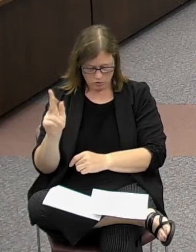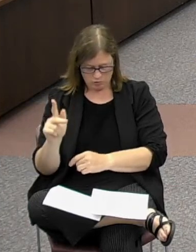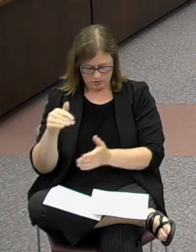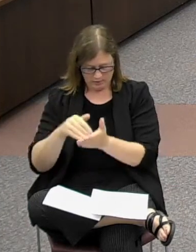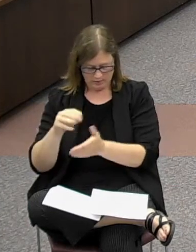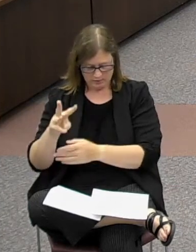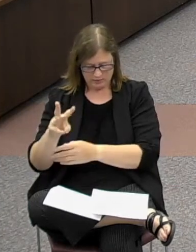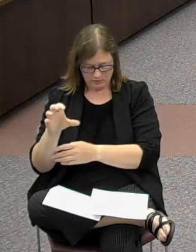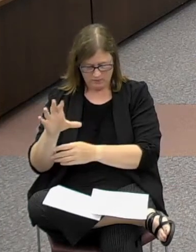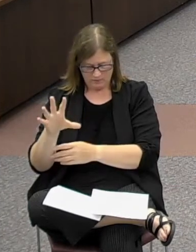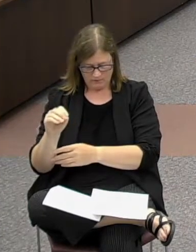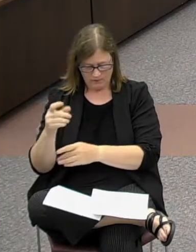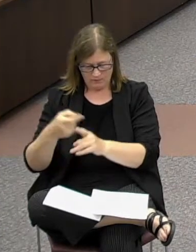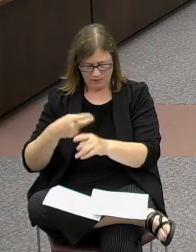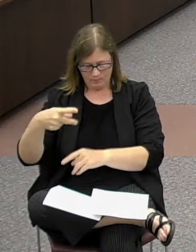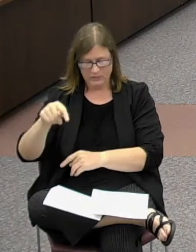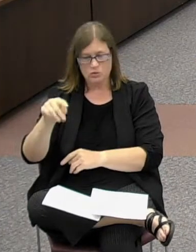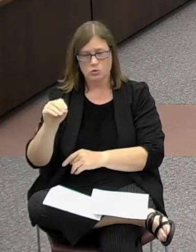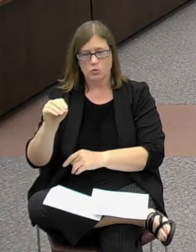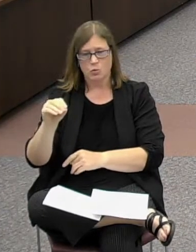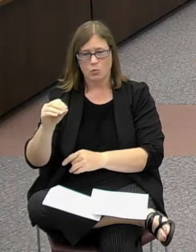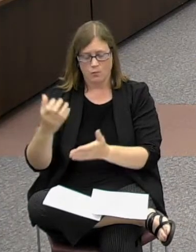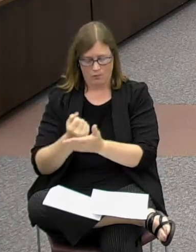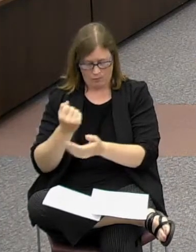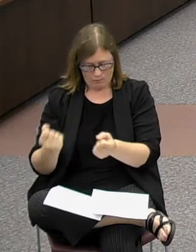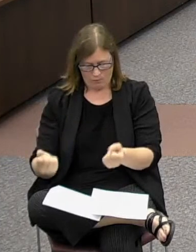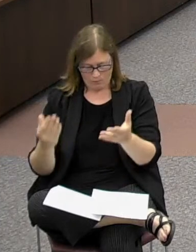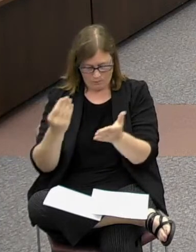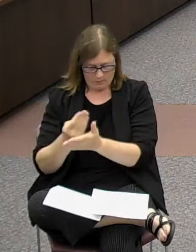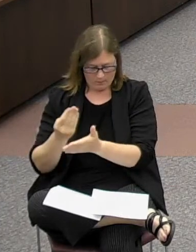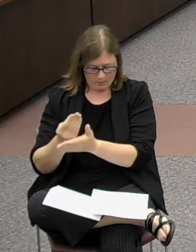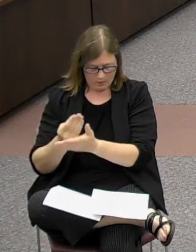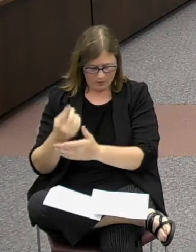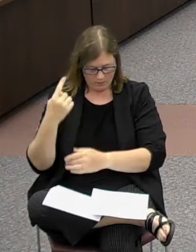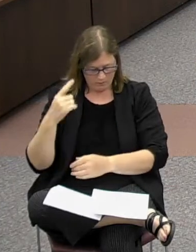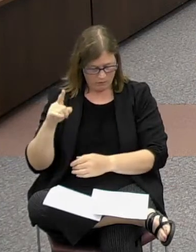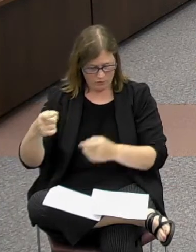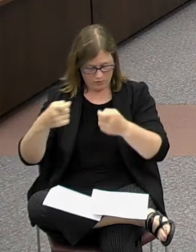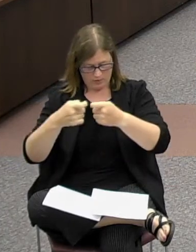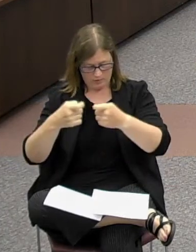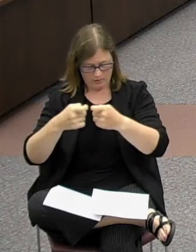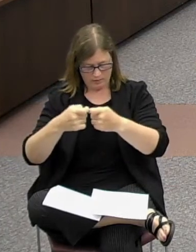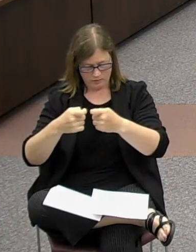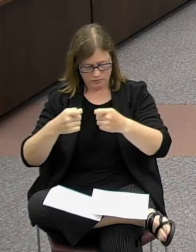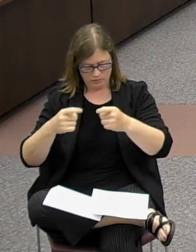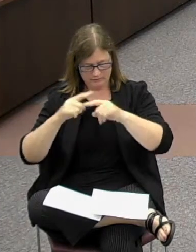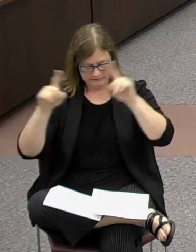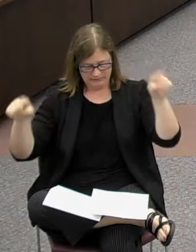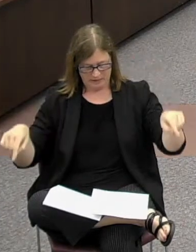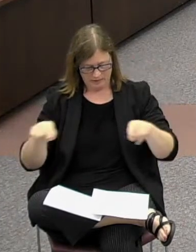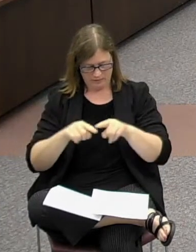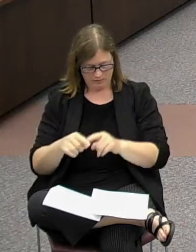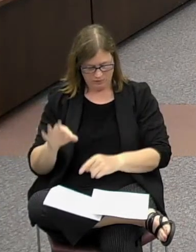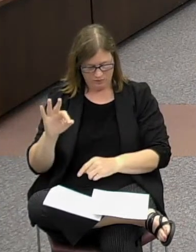$23,650 from their PTO fundraiser for the purchase of their electronic marquee. Freedom Elementary,